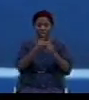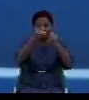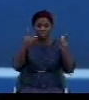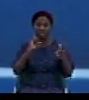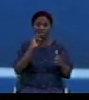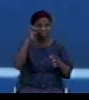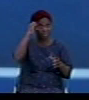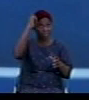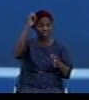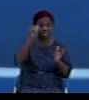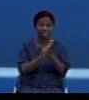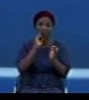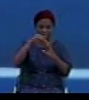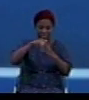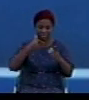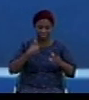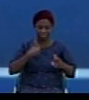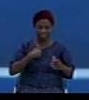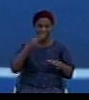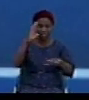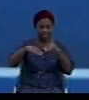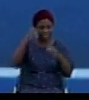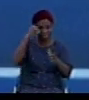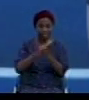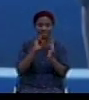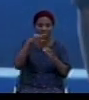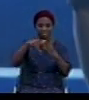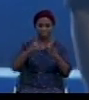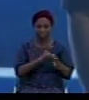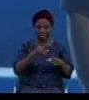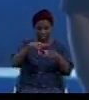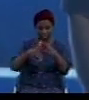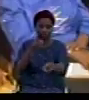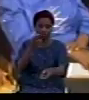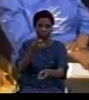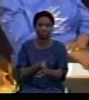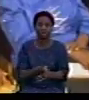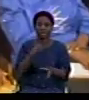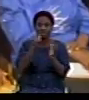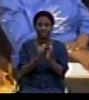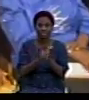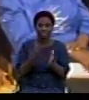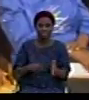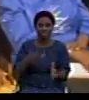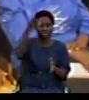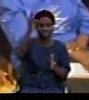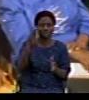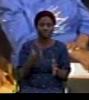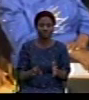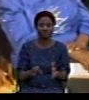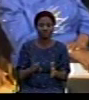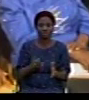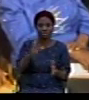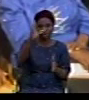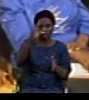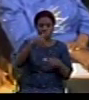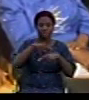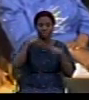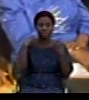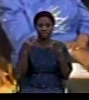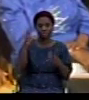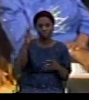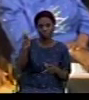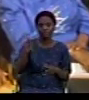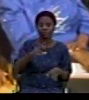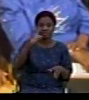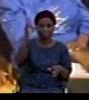save me. He said, if you like, call God of Babalola. He said, to go and buy the salt. I asked you to go and buy. I dropped my stuffs. I